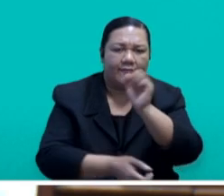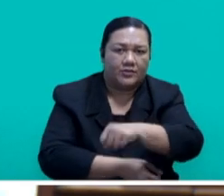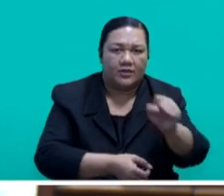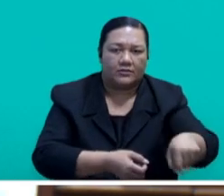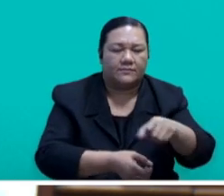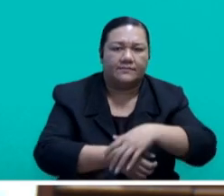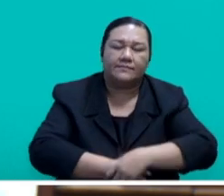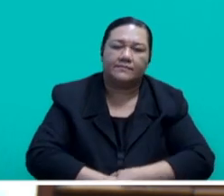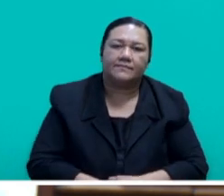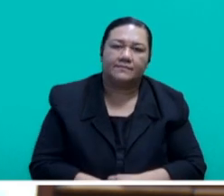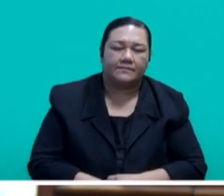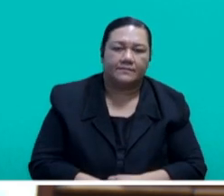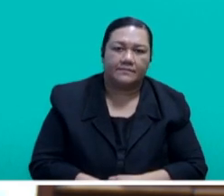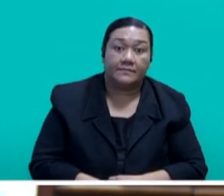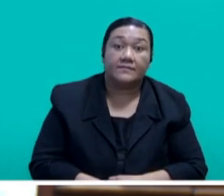Instead,